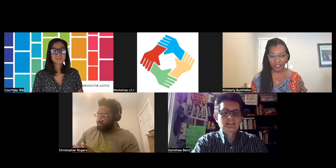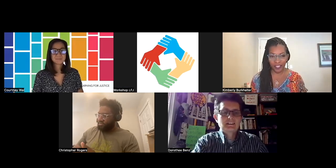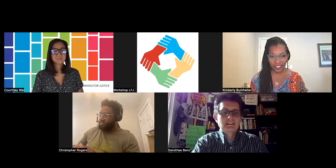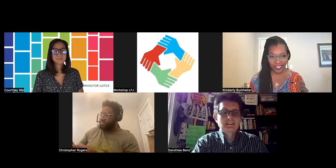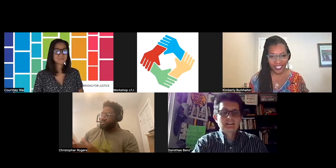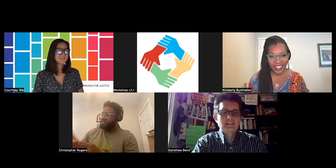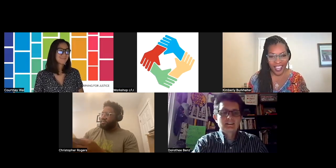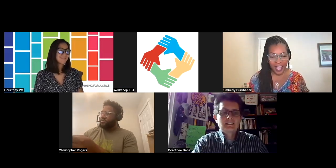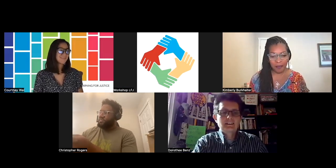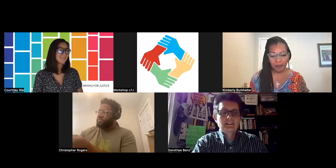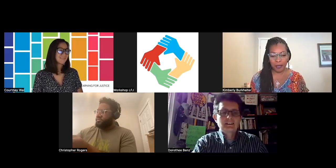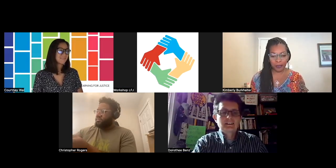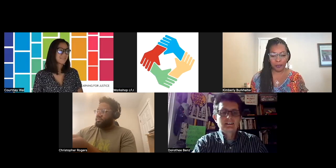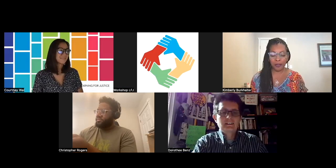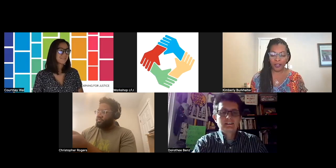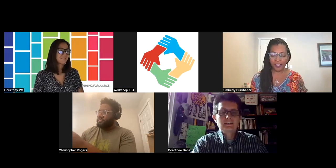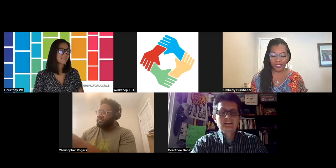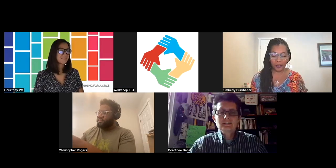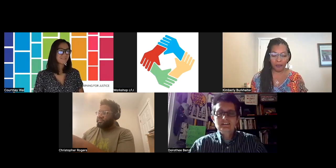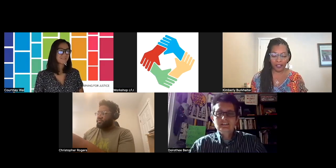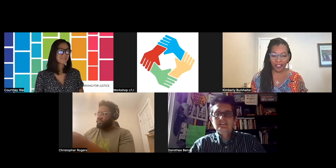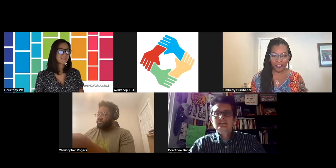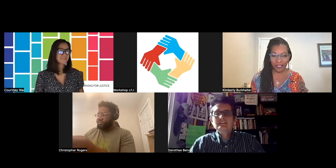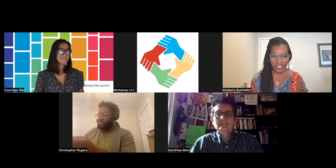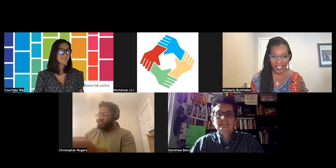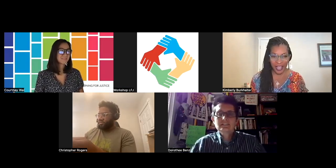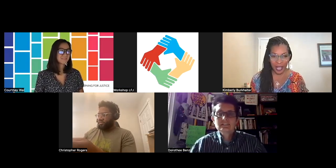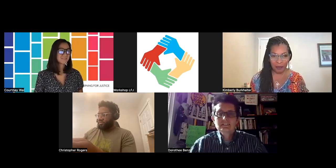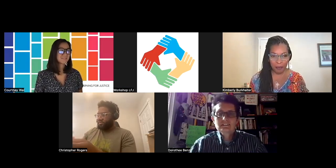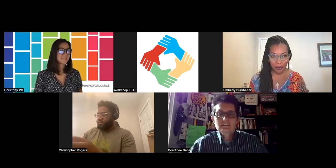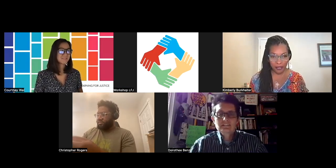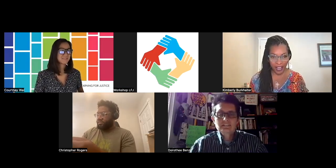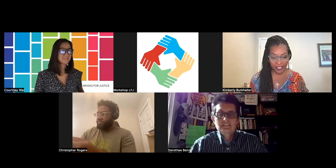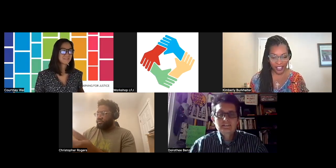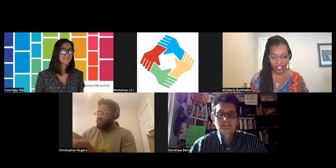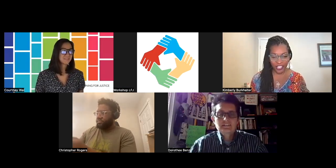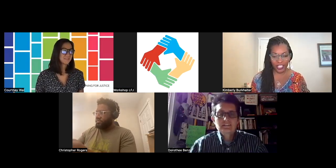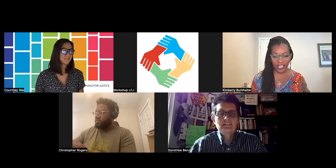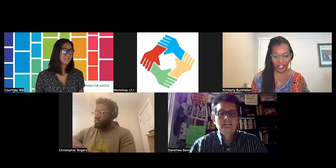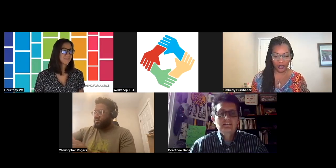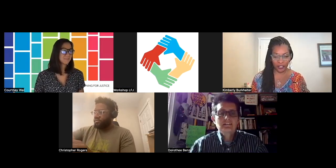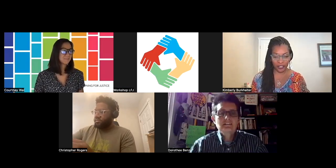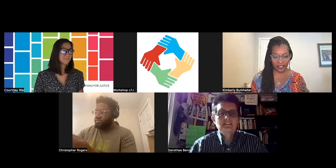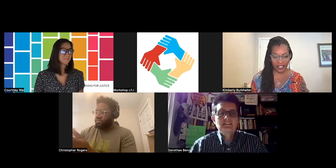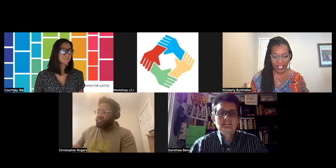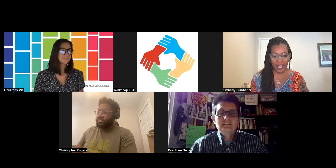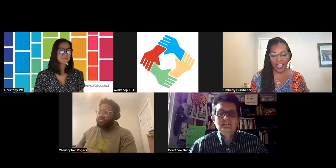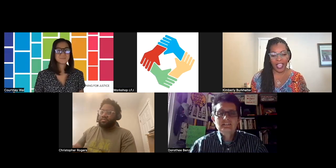Read Along. I am Kimberly Burkhalter, your moderator for today, and my pronouns are she and